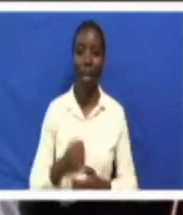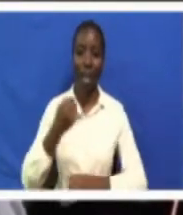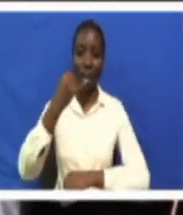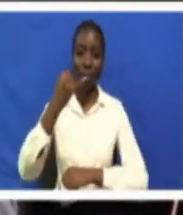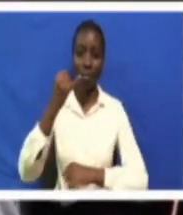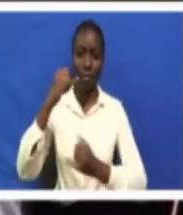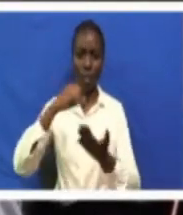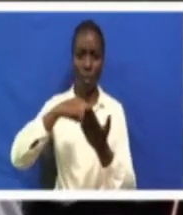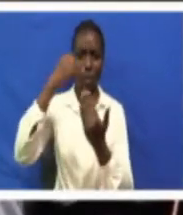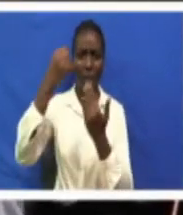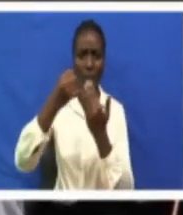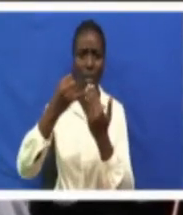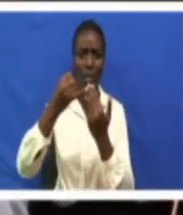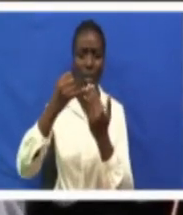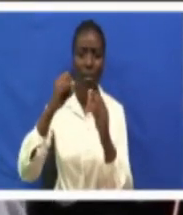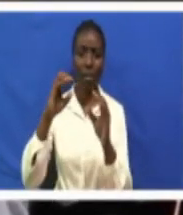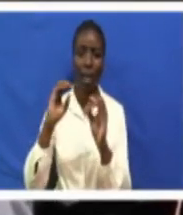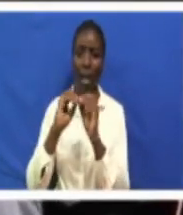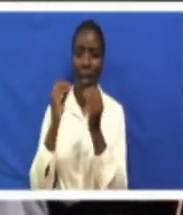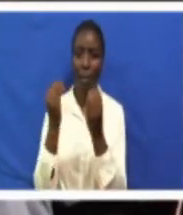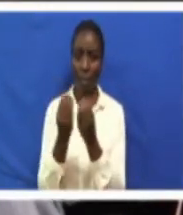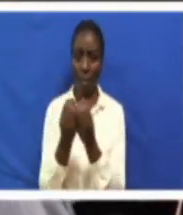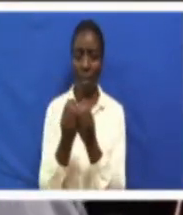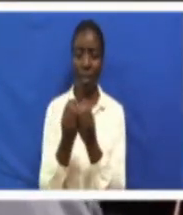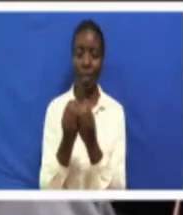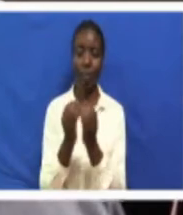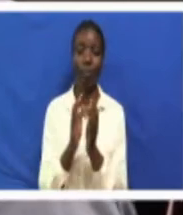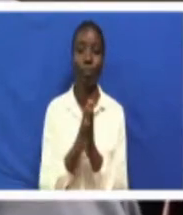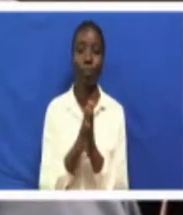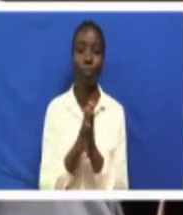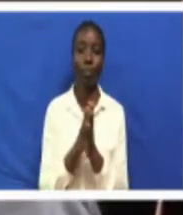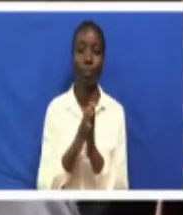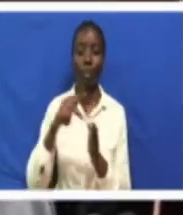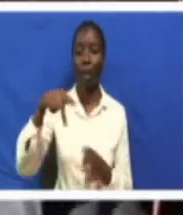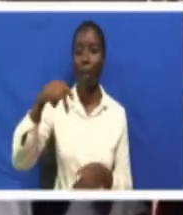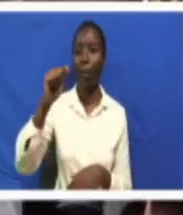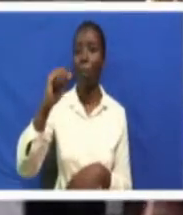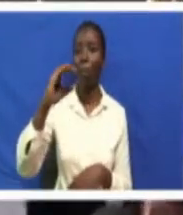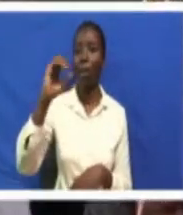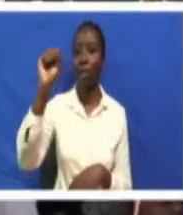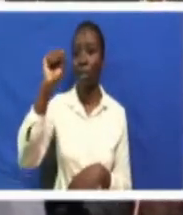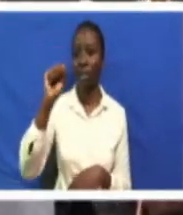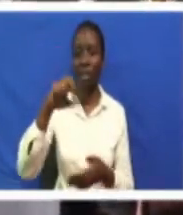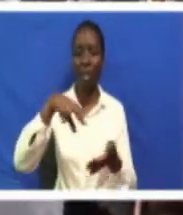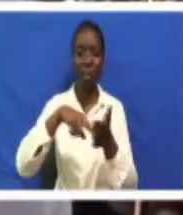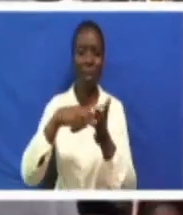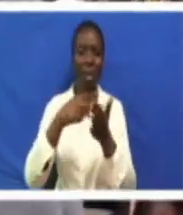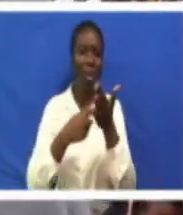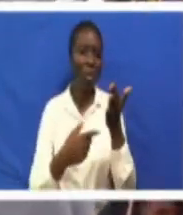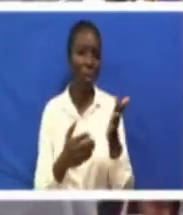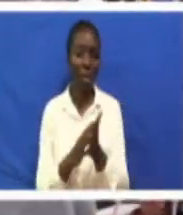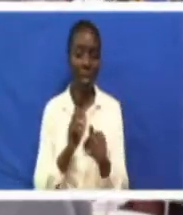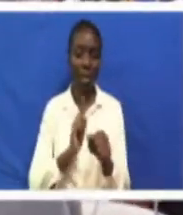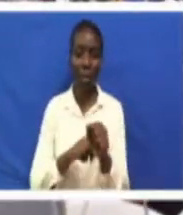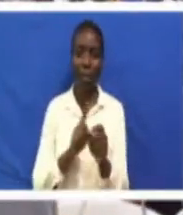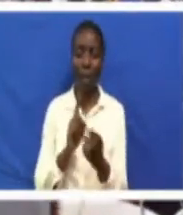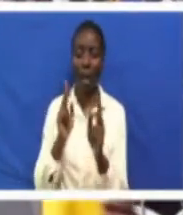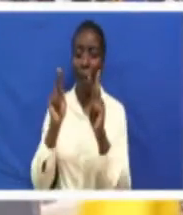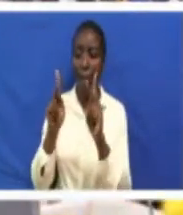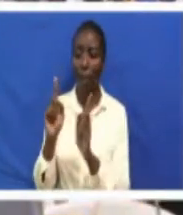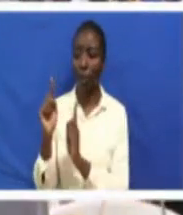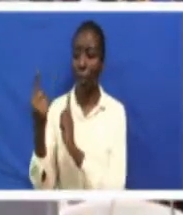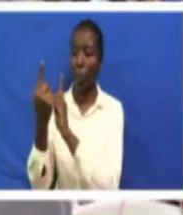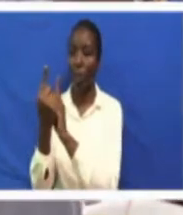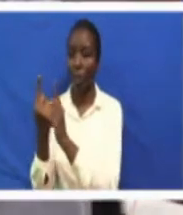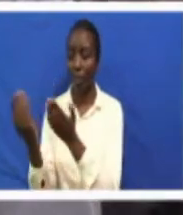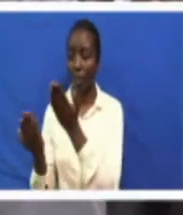company is a Latin word meaning peace yes what does purchase stand for for someone who may not have come across your services yes